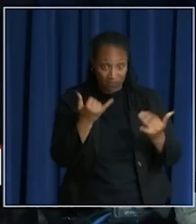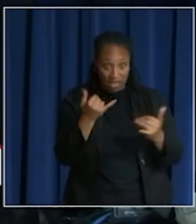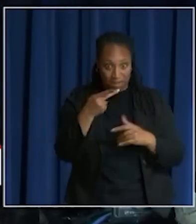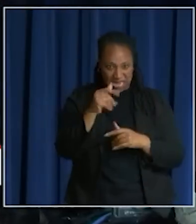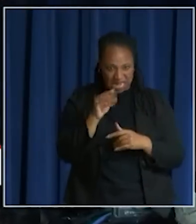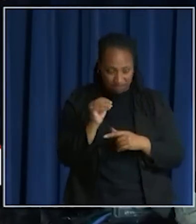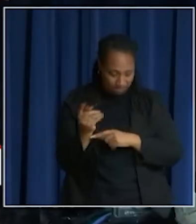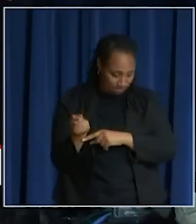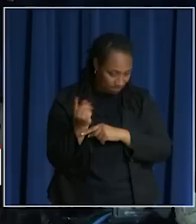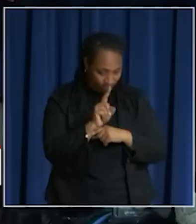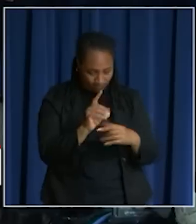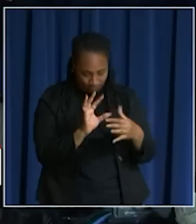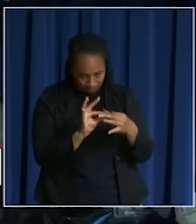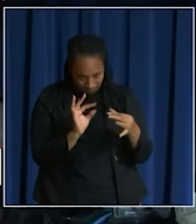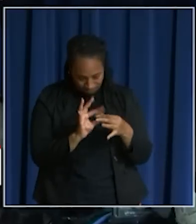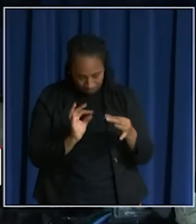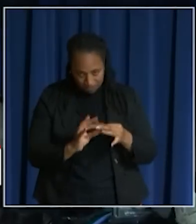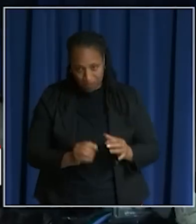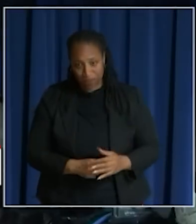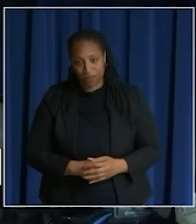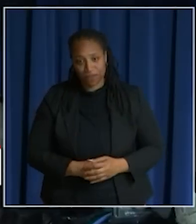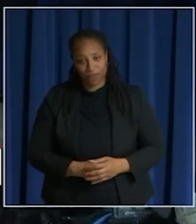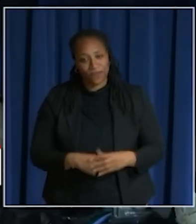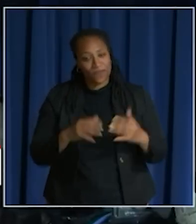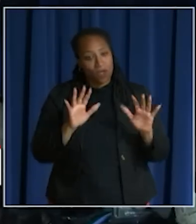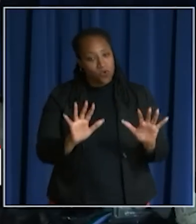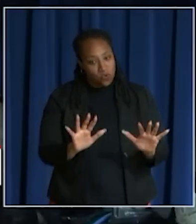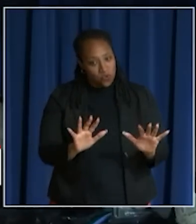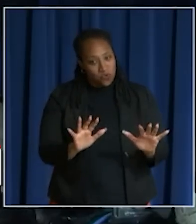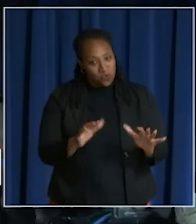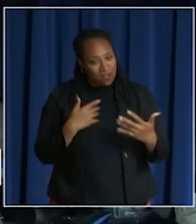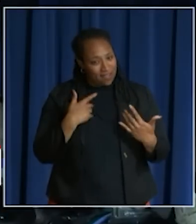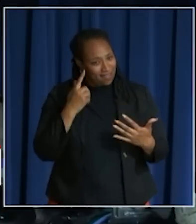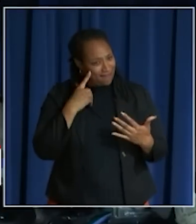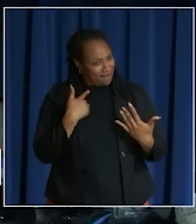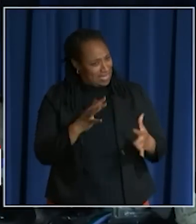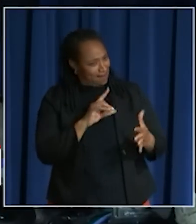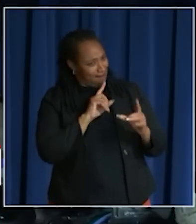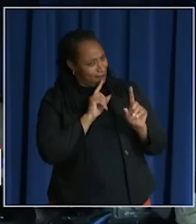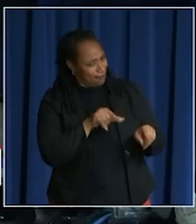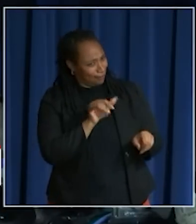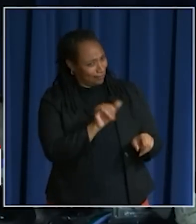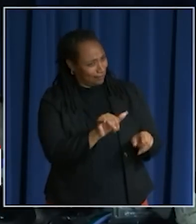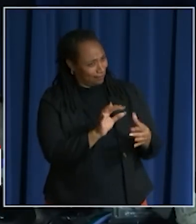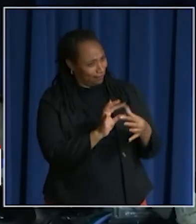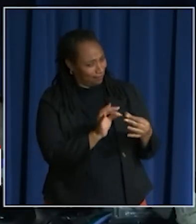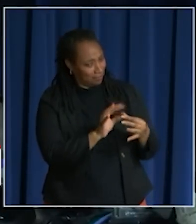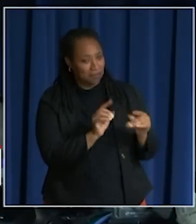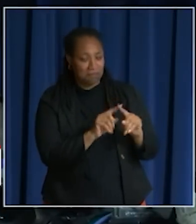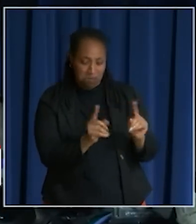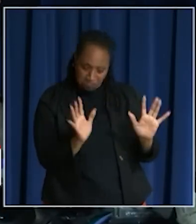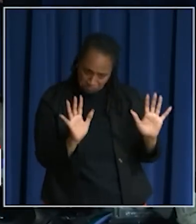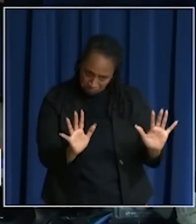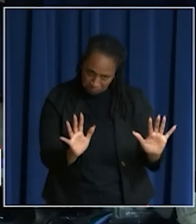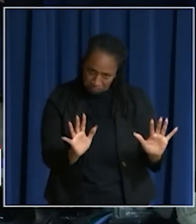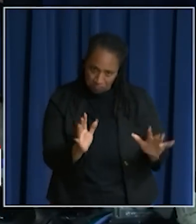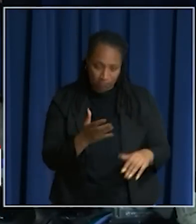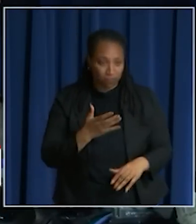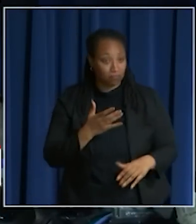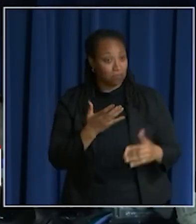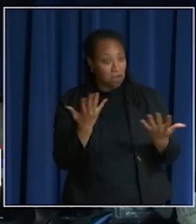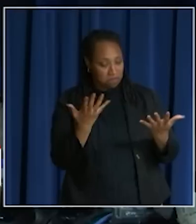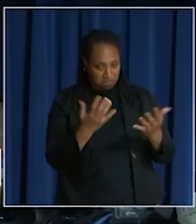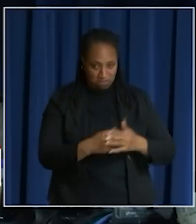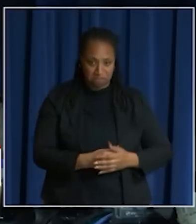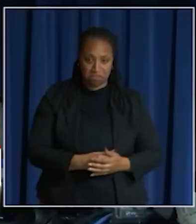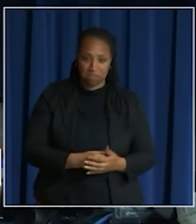I want to believe I answered the question a little bit earlier, but I think what's helpful to us is that we come together and we look at data, we look at